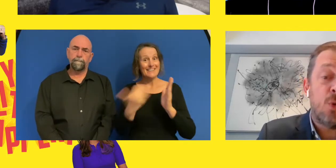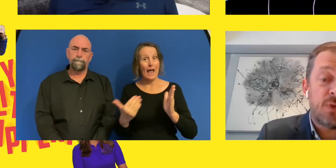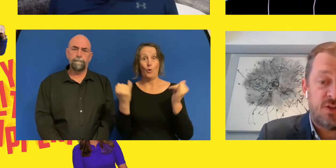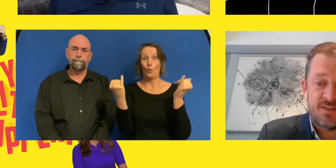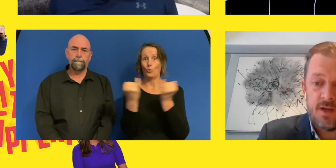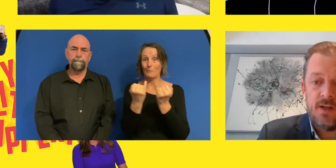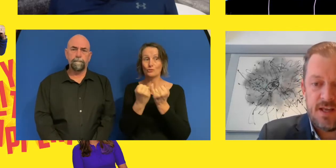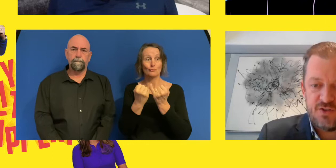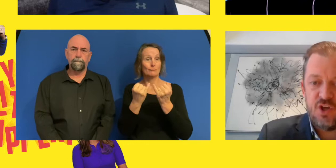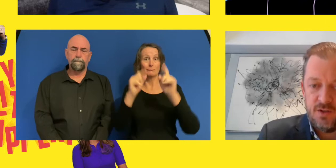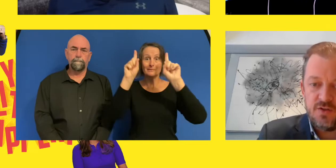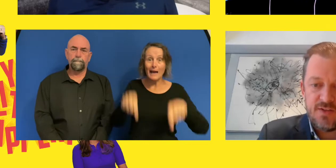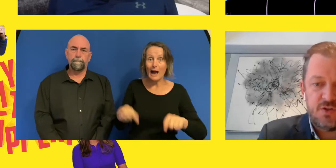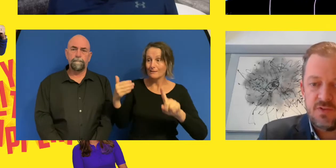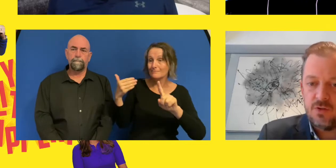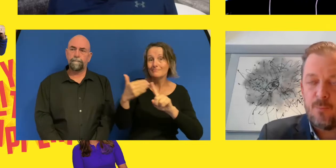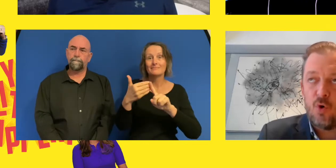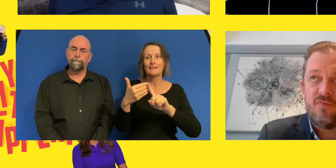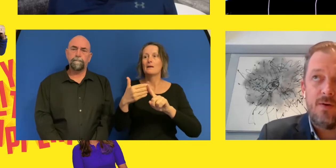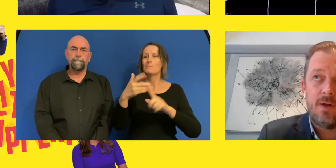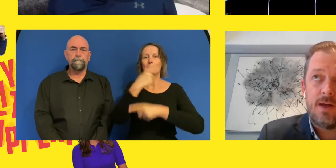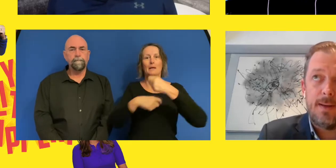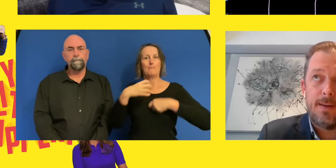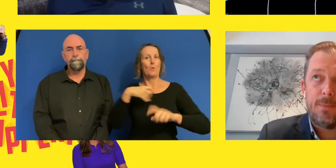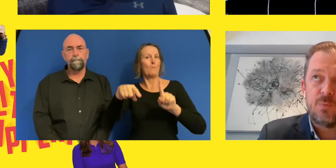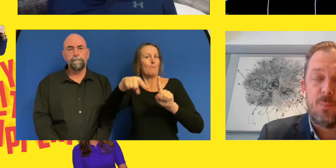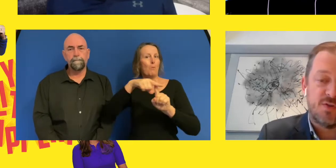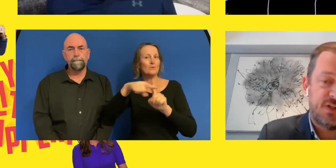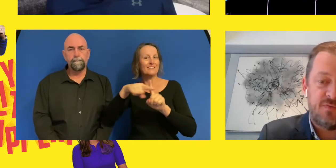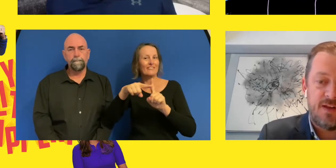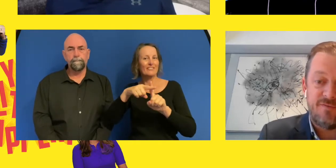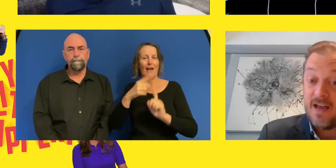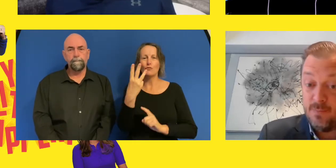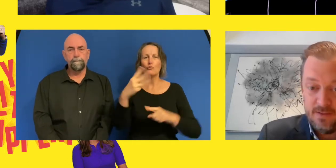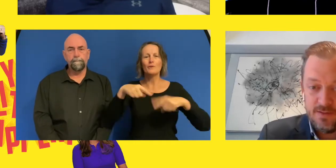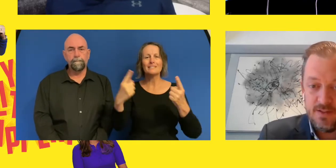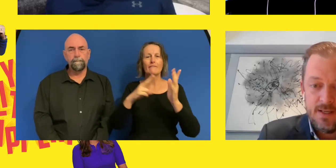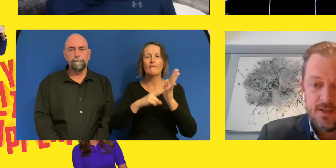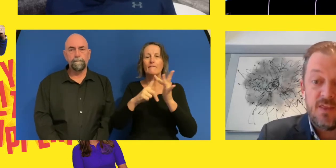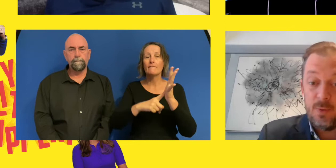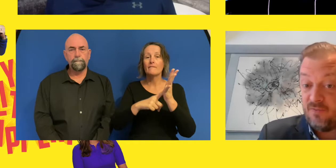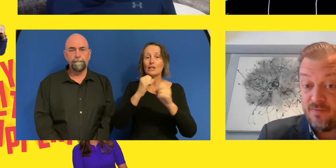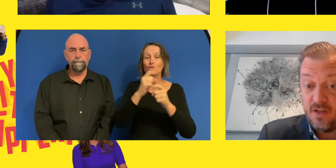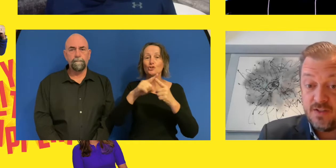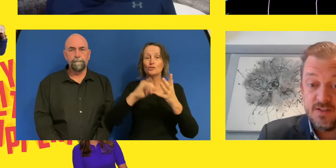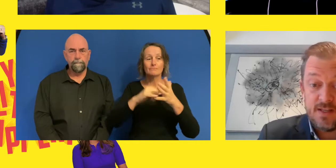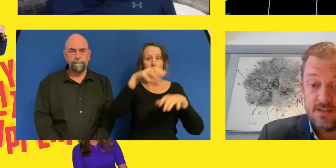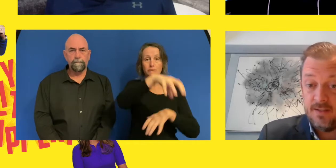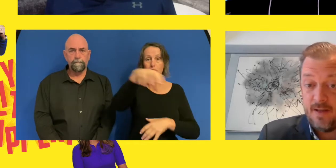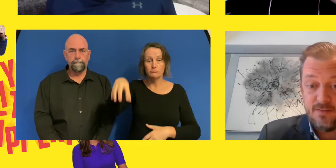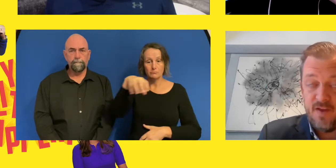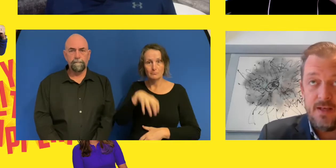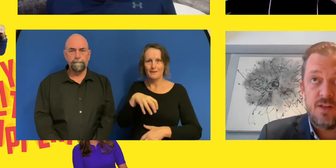Now that the competition has started, it has changed. It has shifted to a much more positive vibe here in the 3 different villages